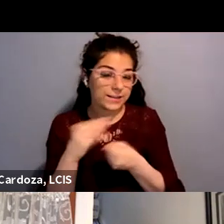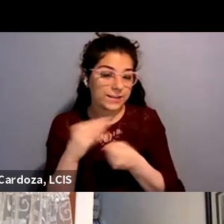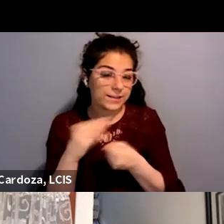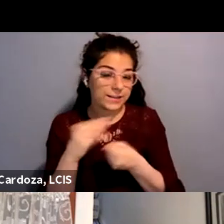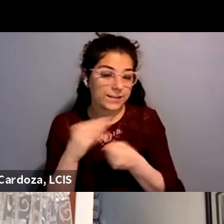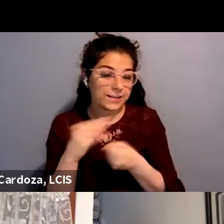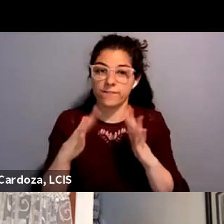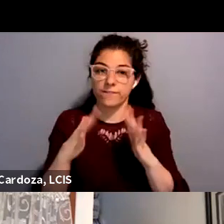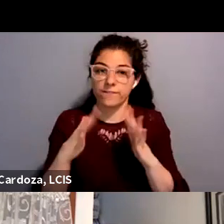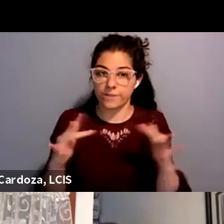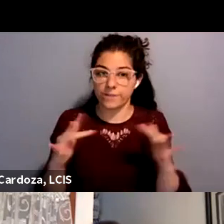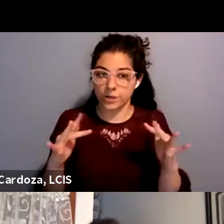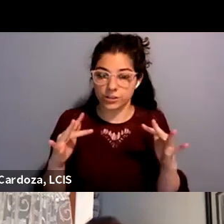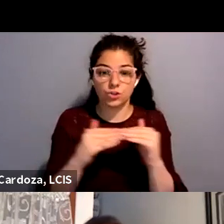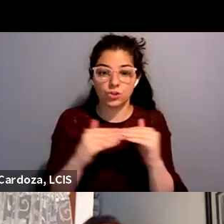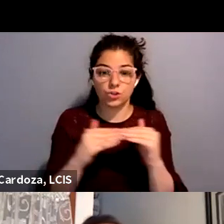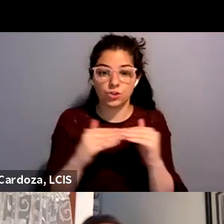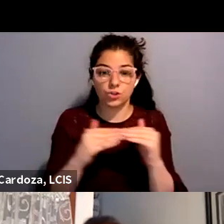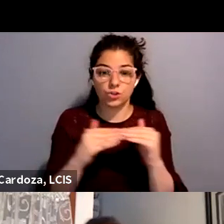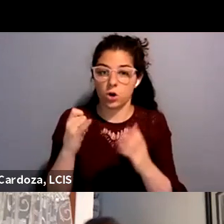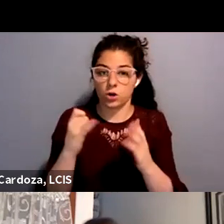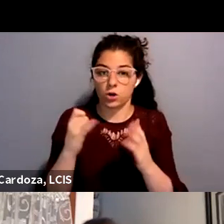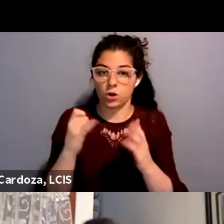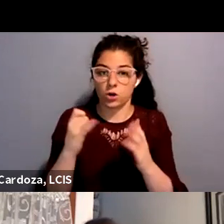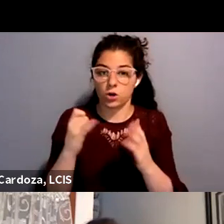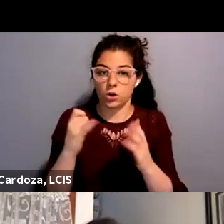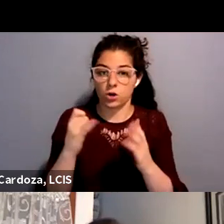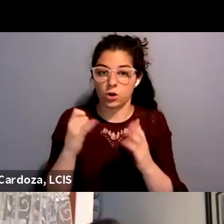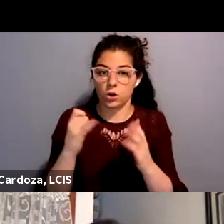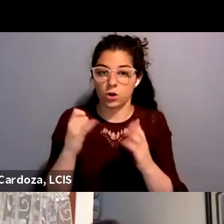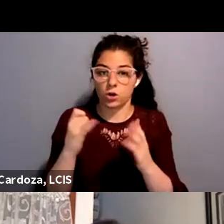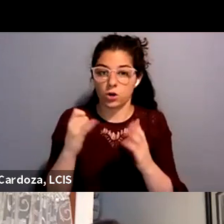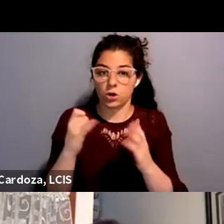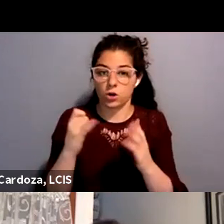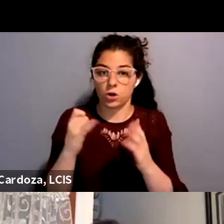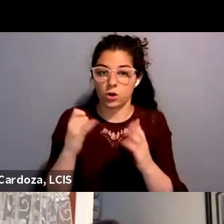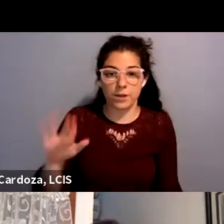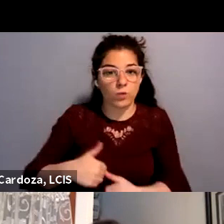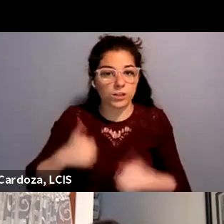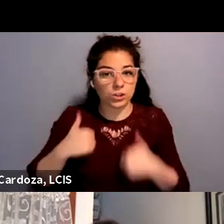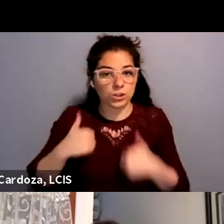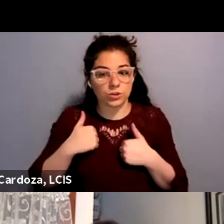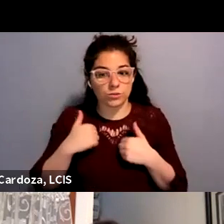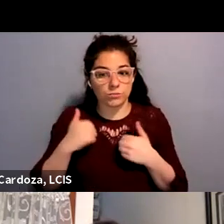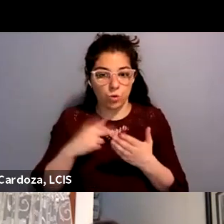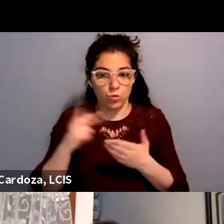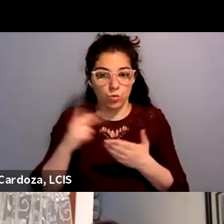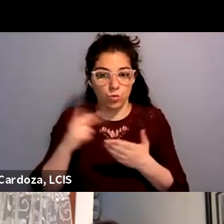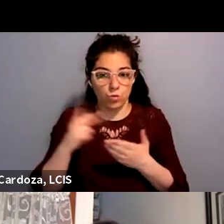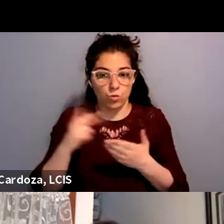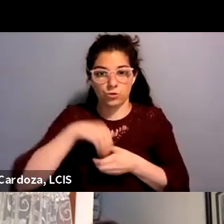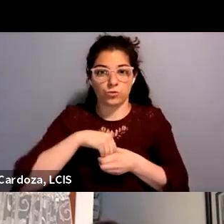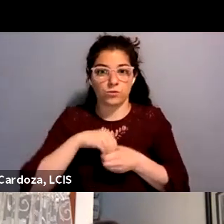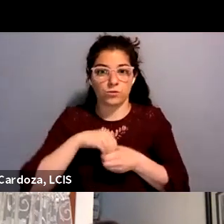diverse, justice-driven artists. Eyebeam's annual residency program, highly engaged community of alumni, and